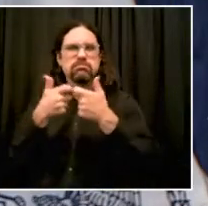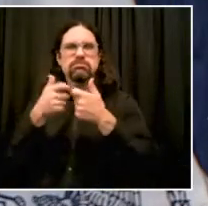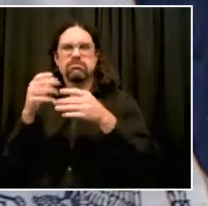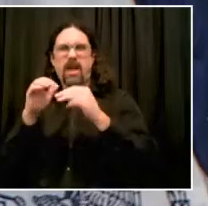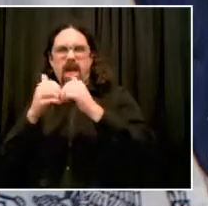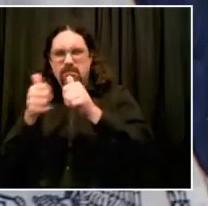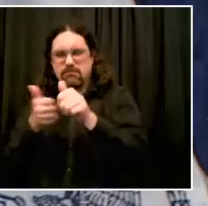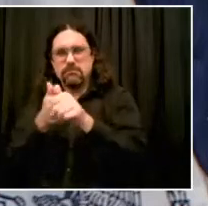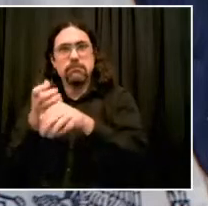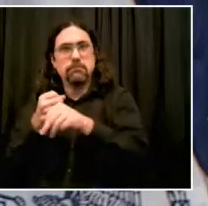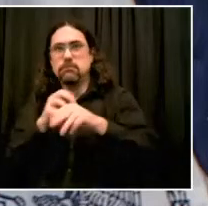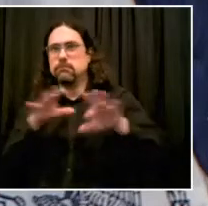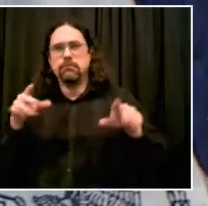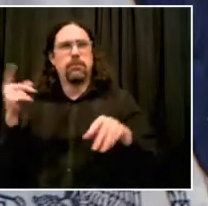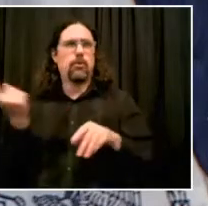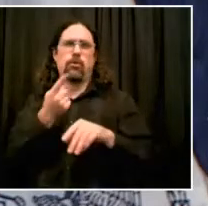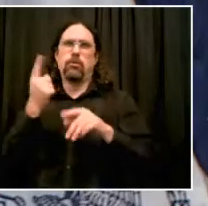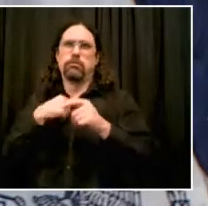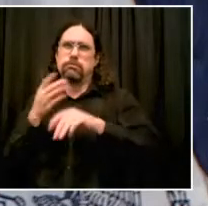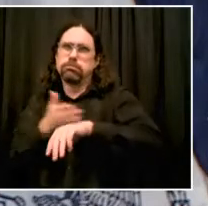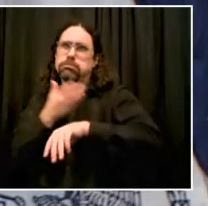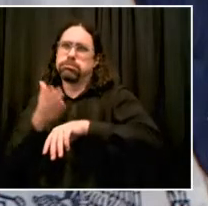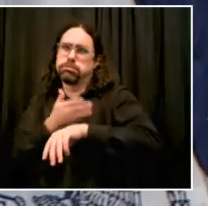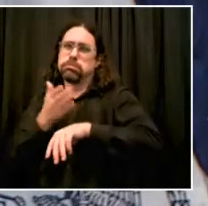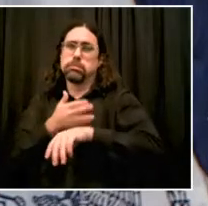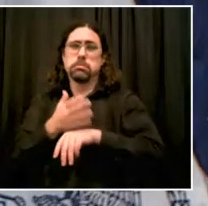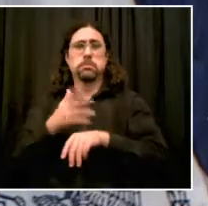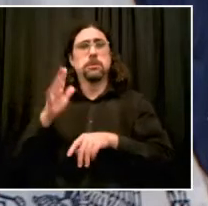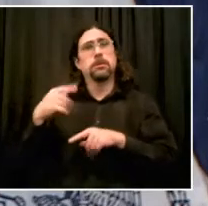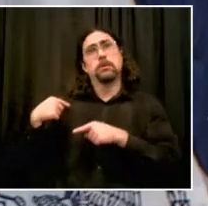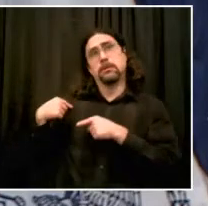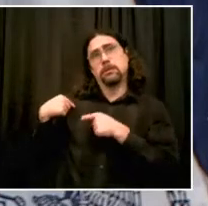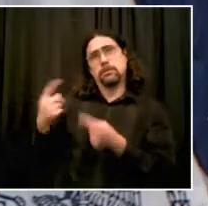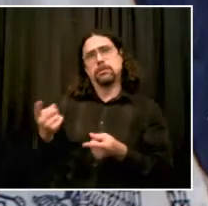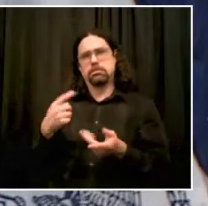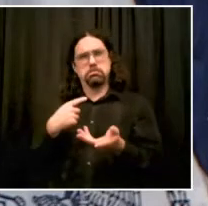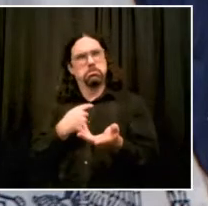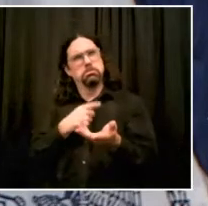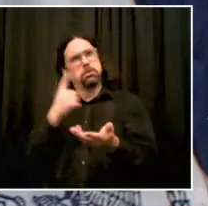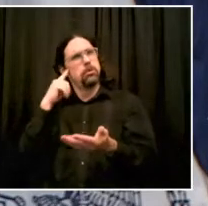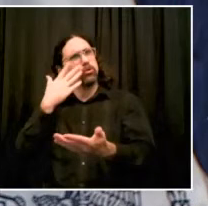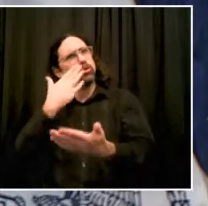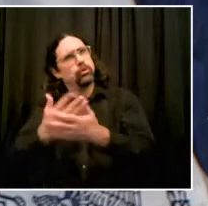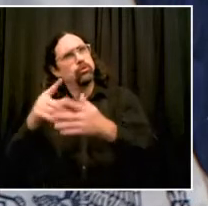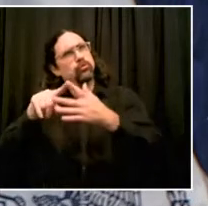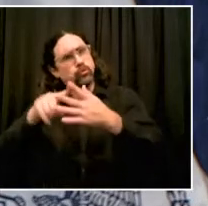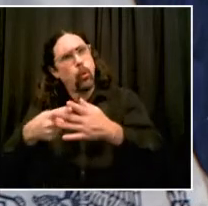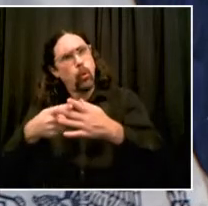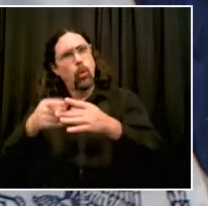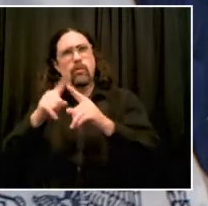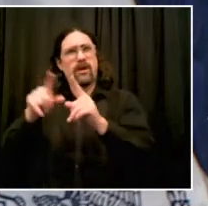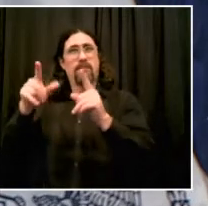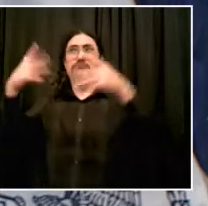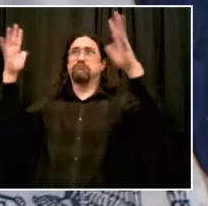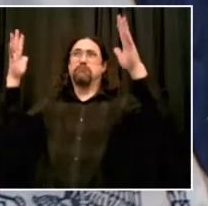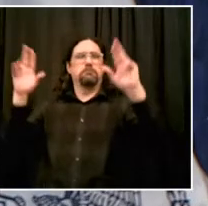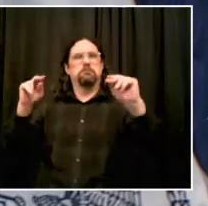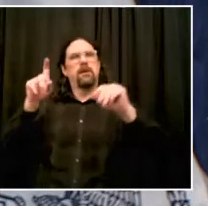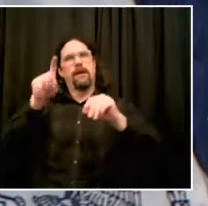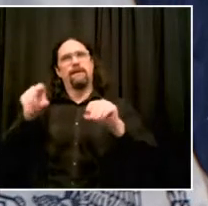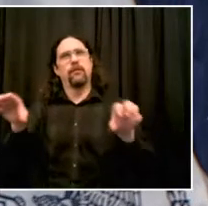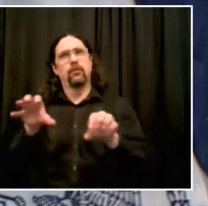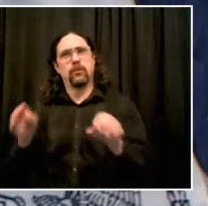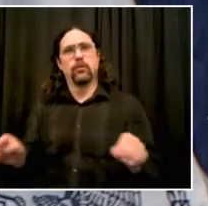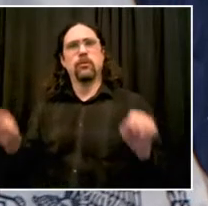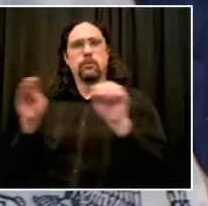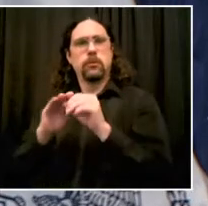dollars. Right now, the medallion's price has been down. It's like less than even $500,000. And people the